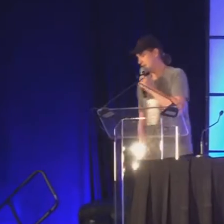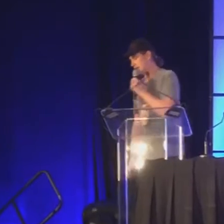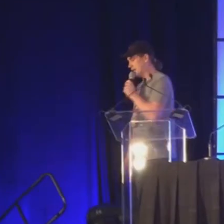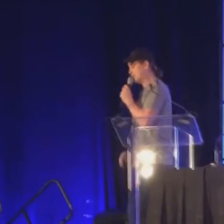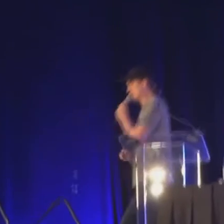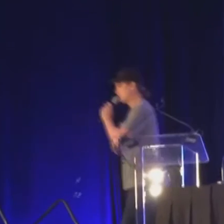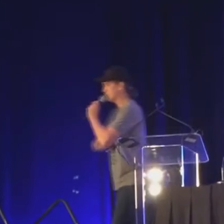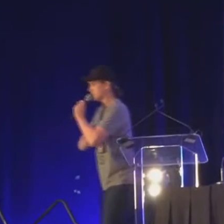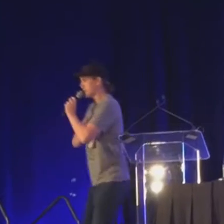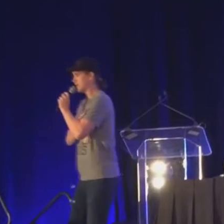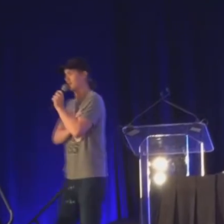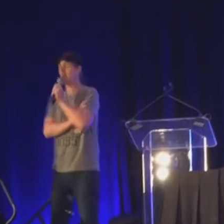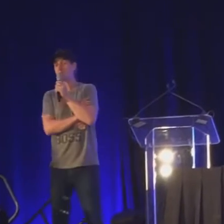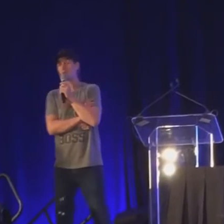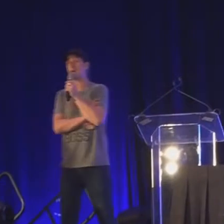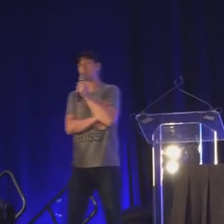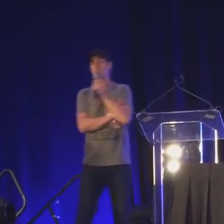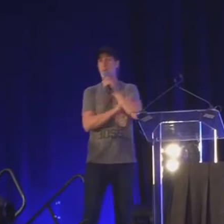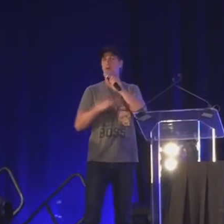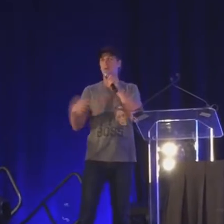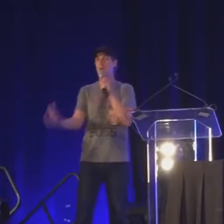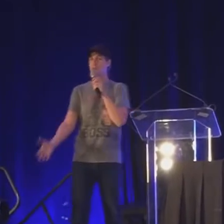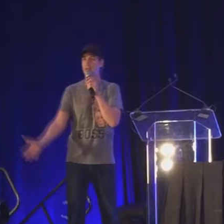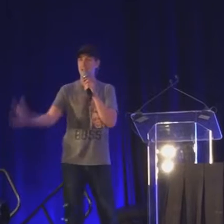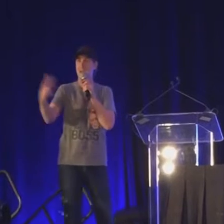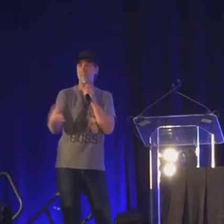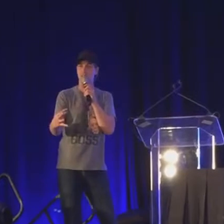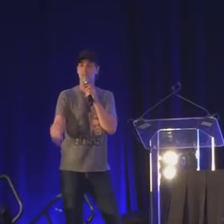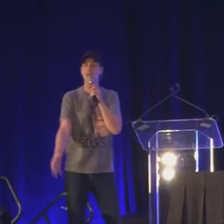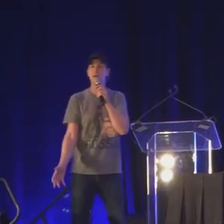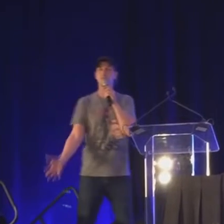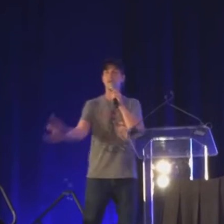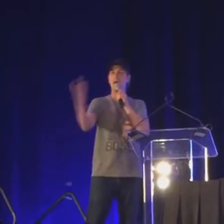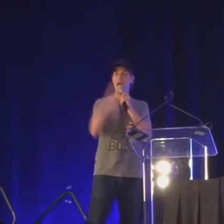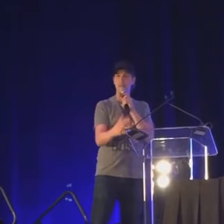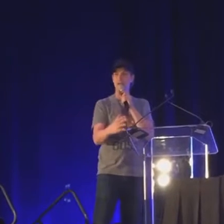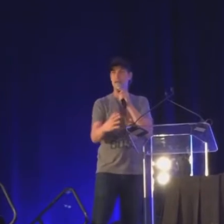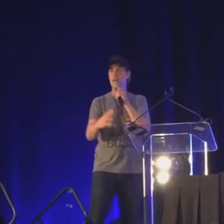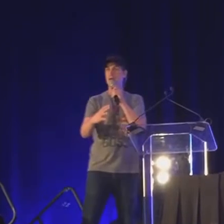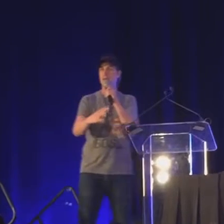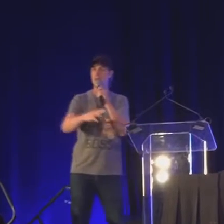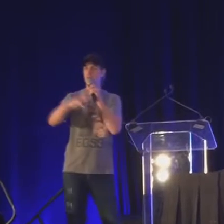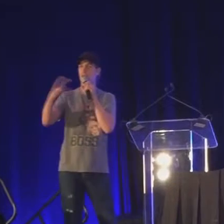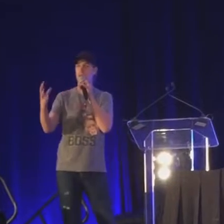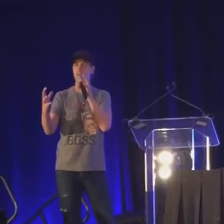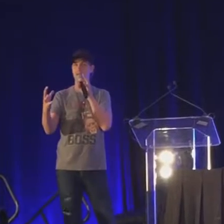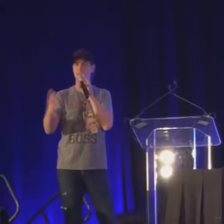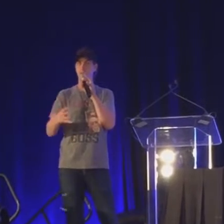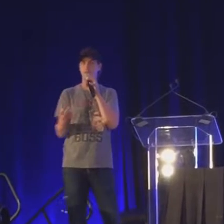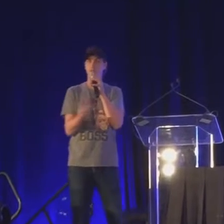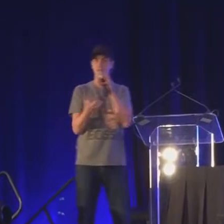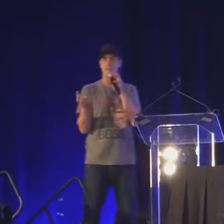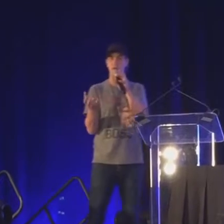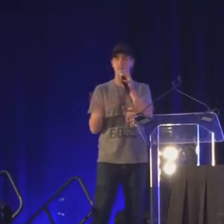Hamlet, which it was fun. It was I played an actor playing Hamlet, and then we run out of